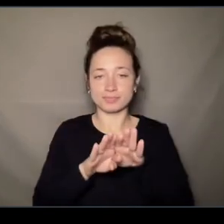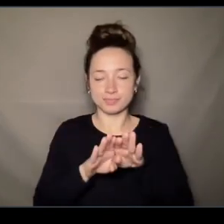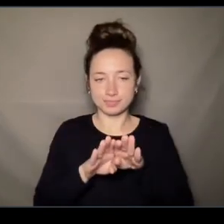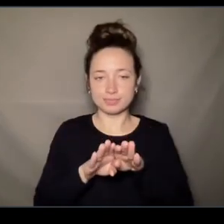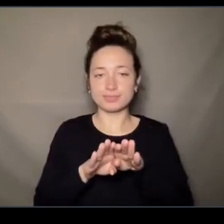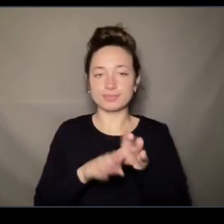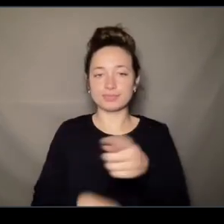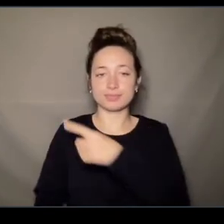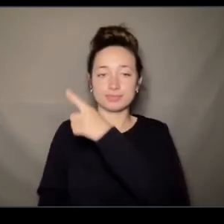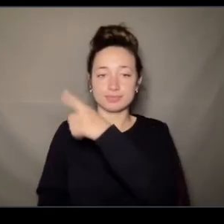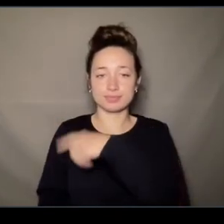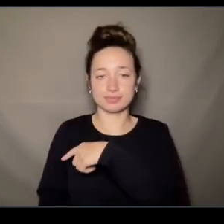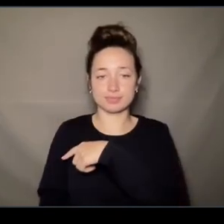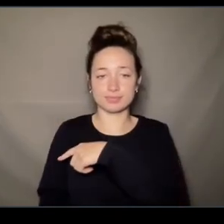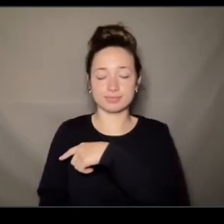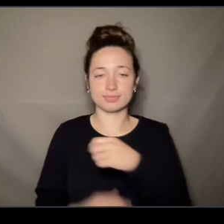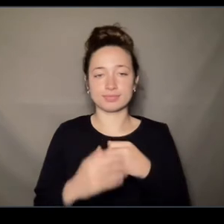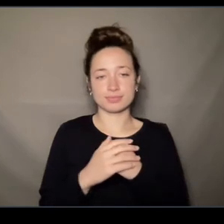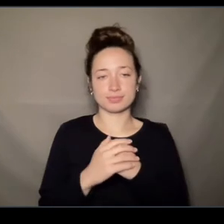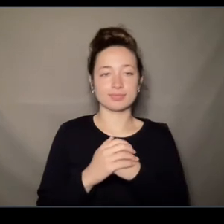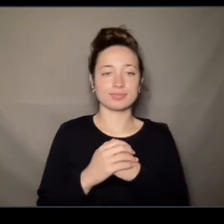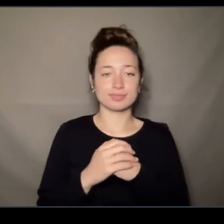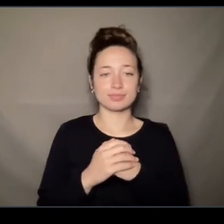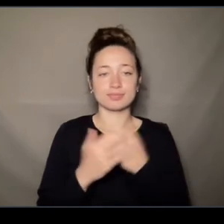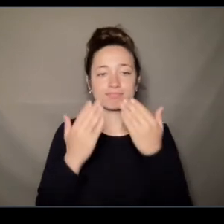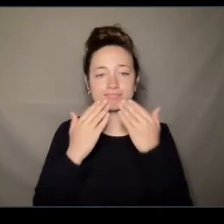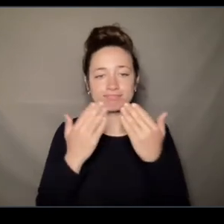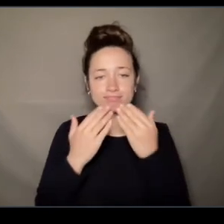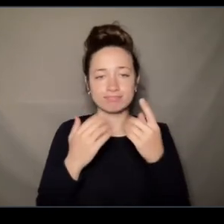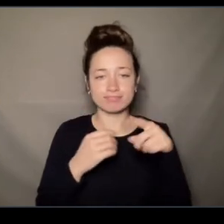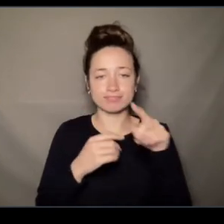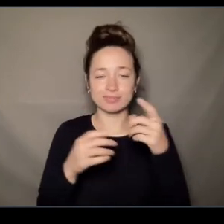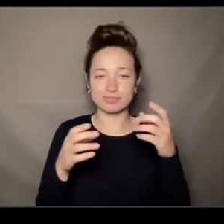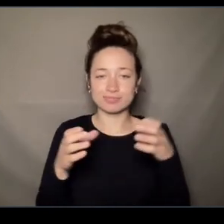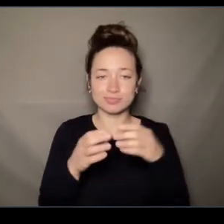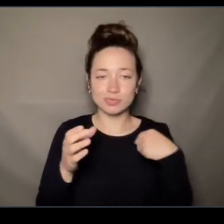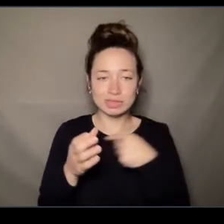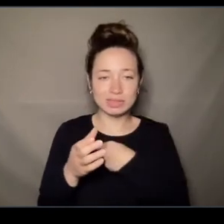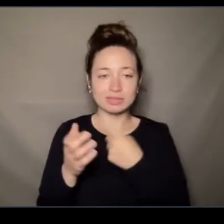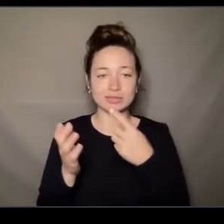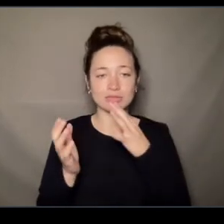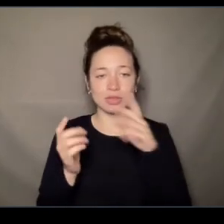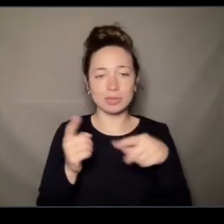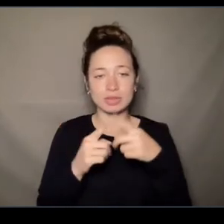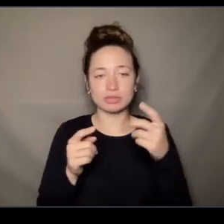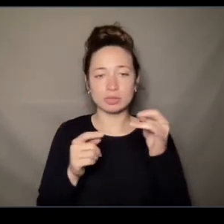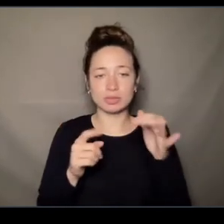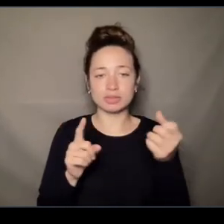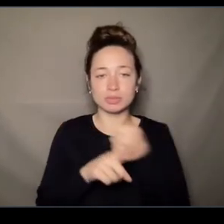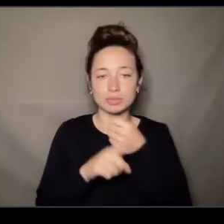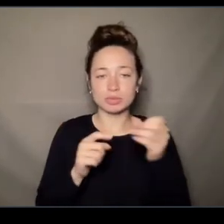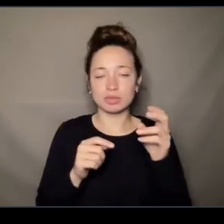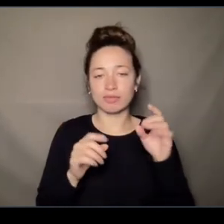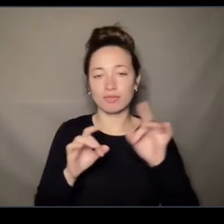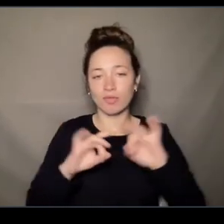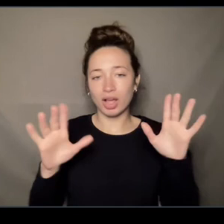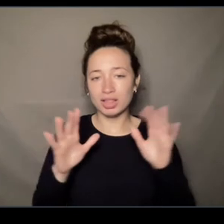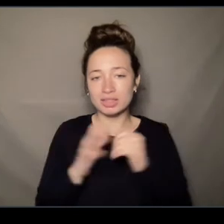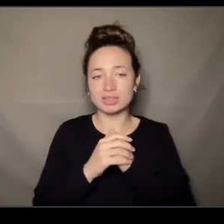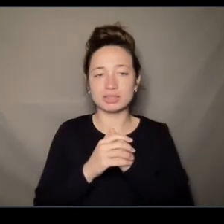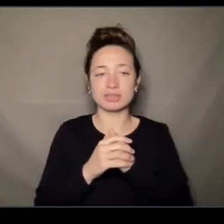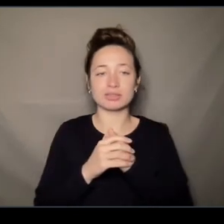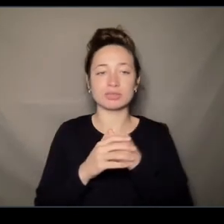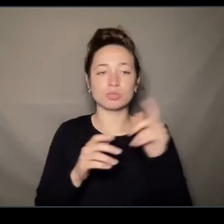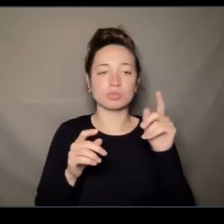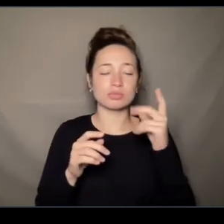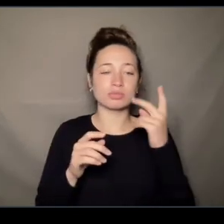hotlines again for everybody before we close. Thank you so much, Ellie, for being with us and talking about domestic abuse and violence and